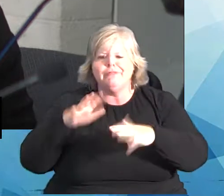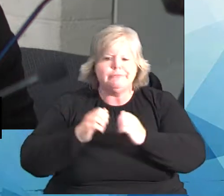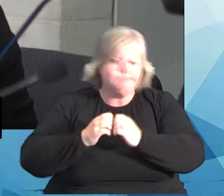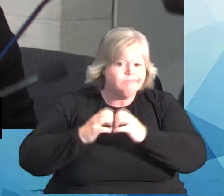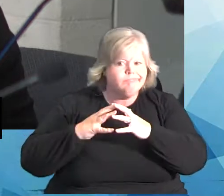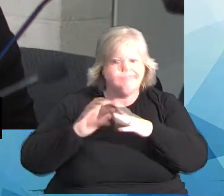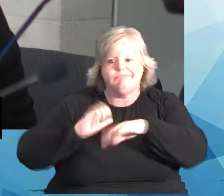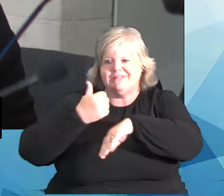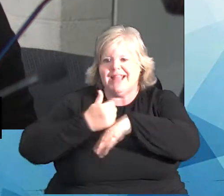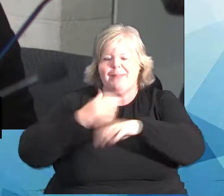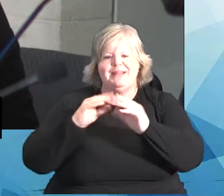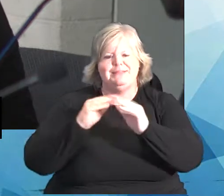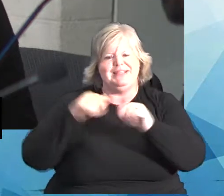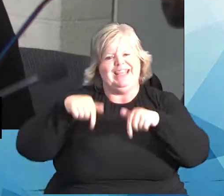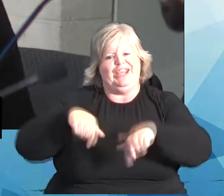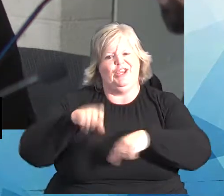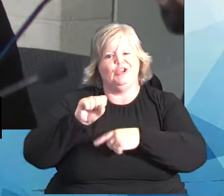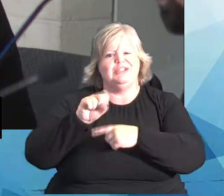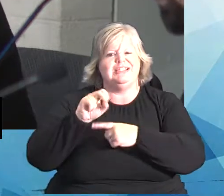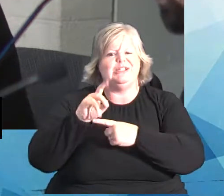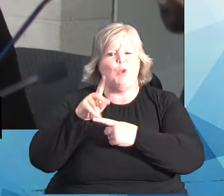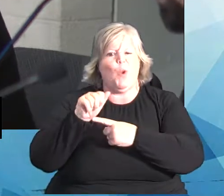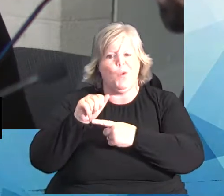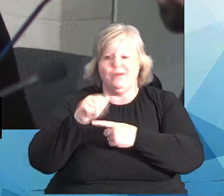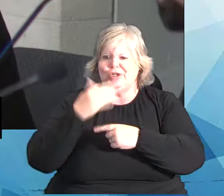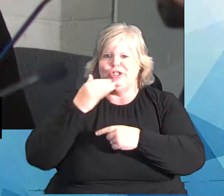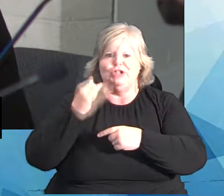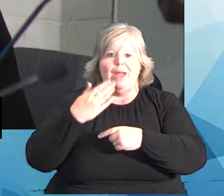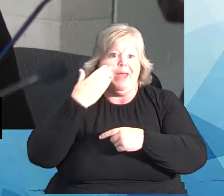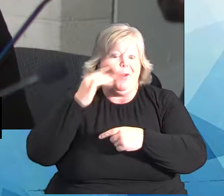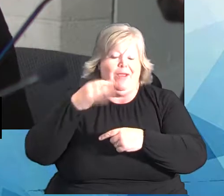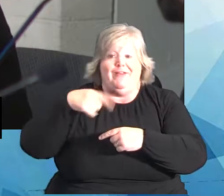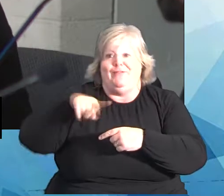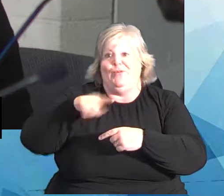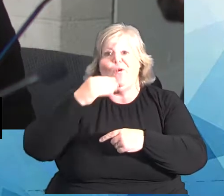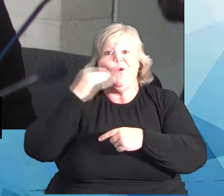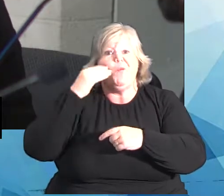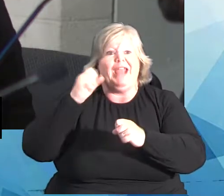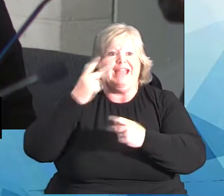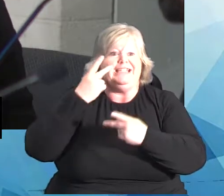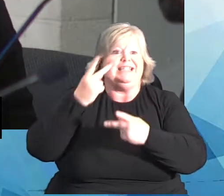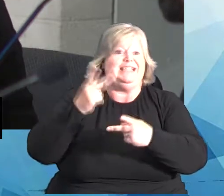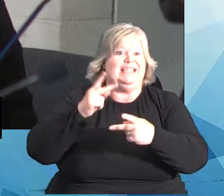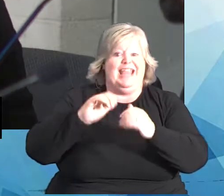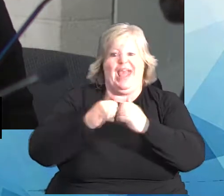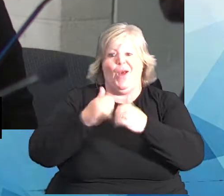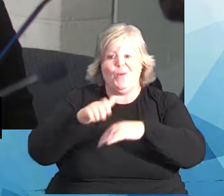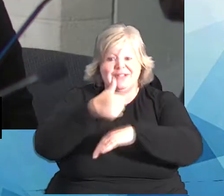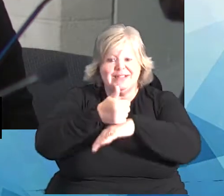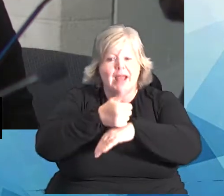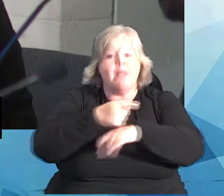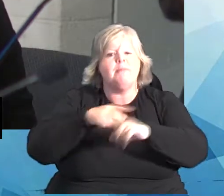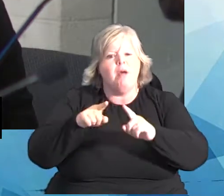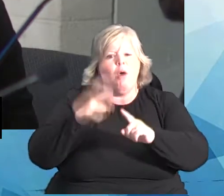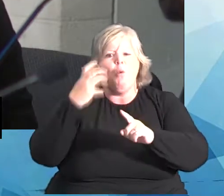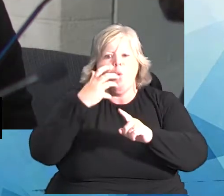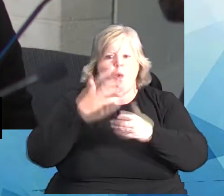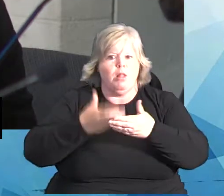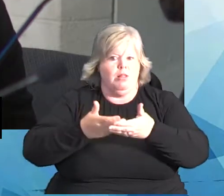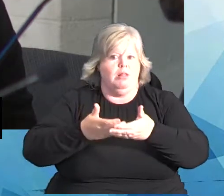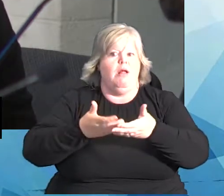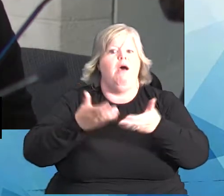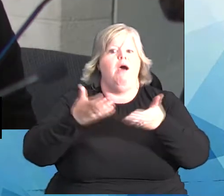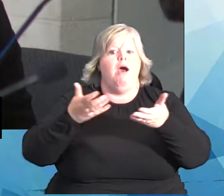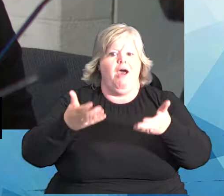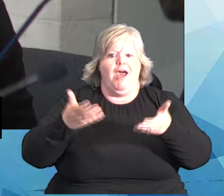Sedona. They've done a great job. I don't know if you at home can see what they've done here, but it's there's quite a bit of material